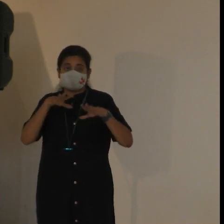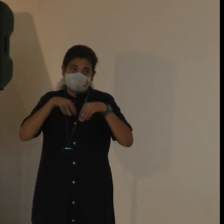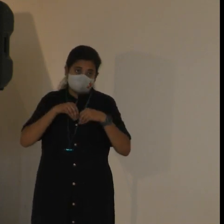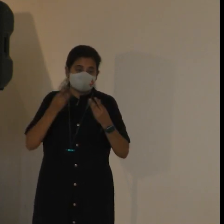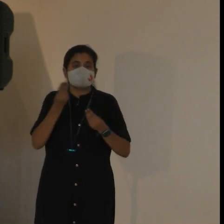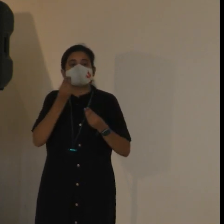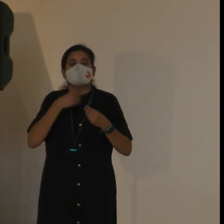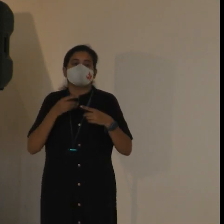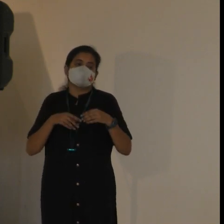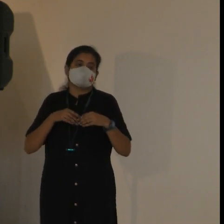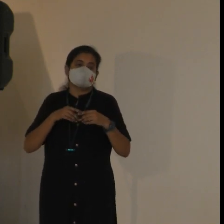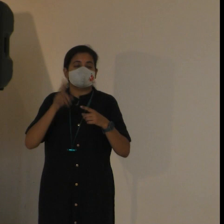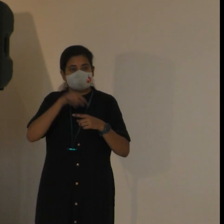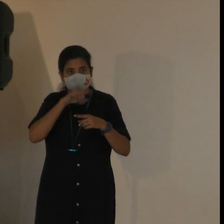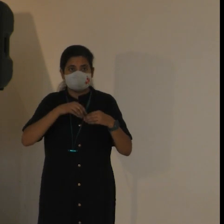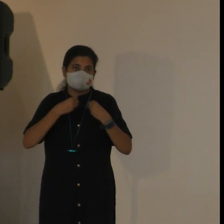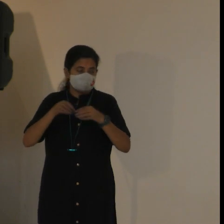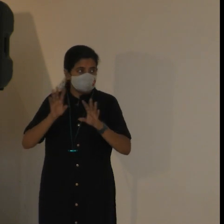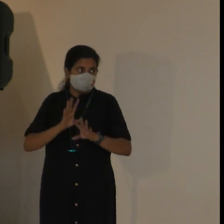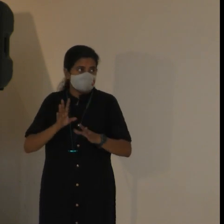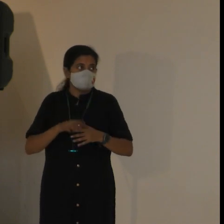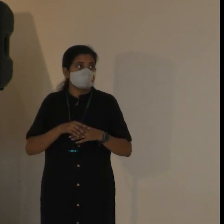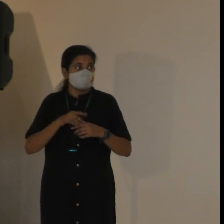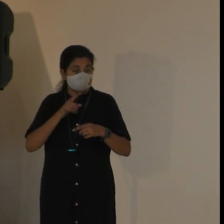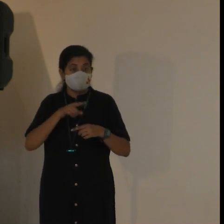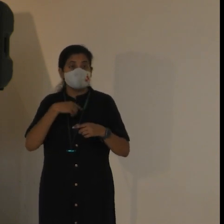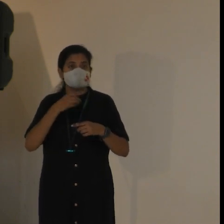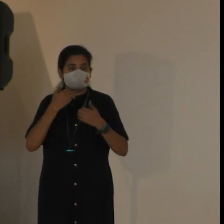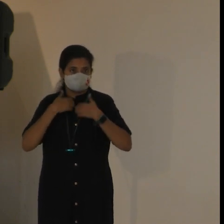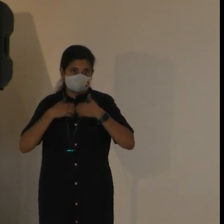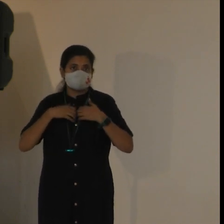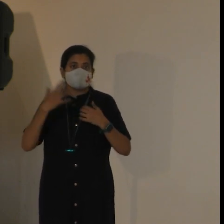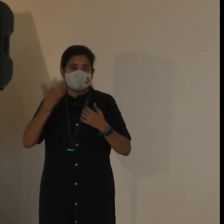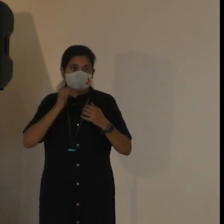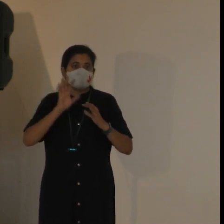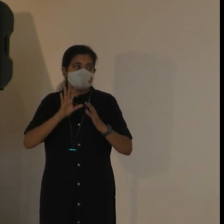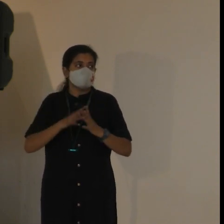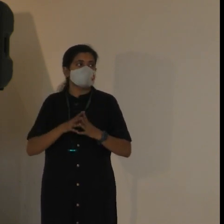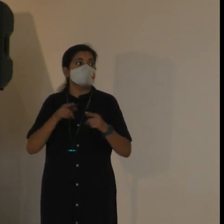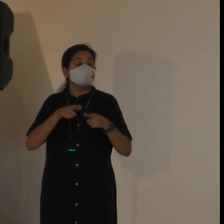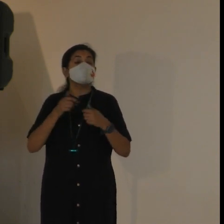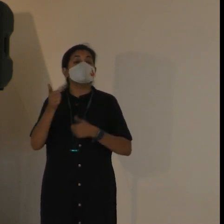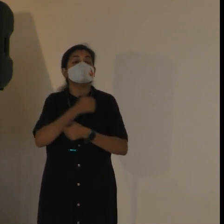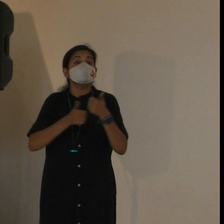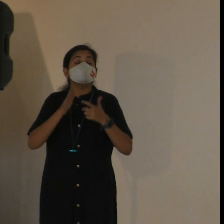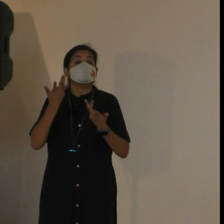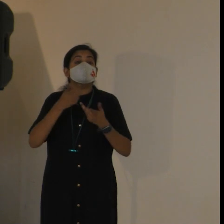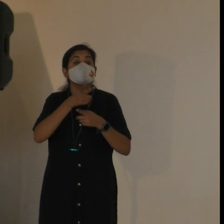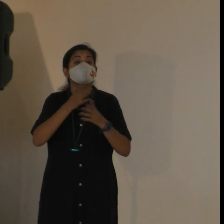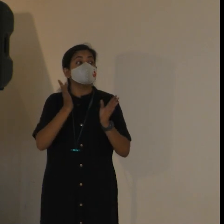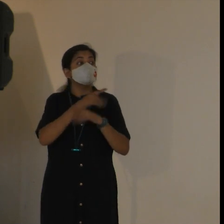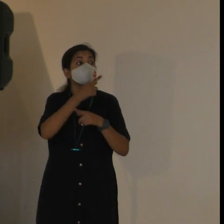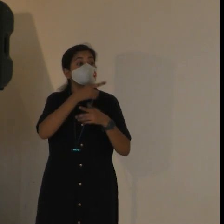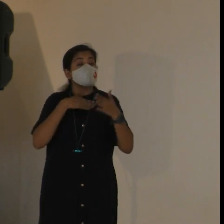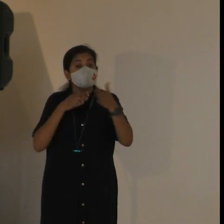concluded. But specifically in your projects, it was really interesting to hear what the challenges already were that